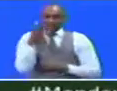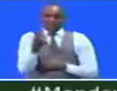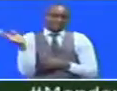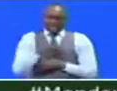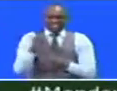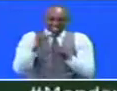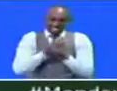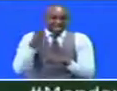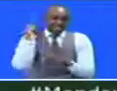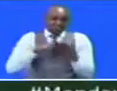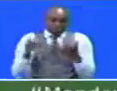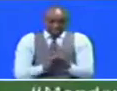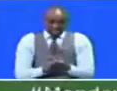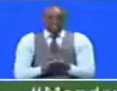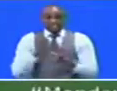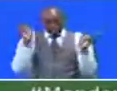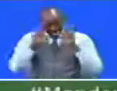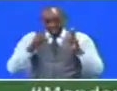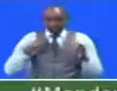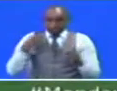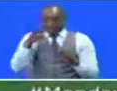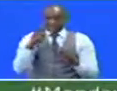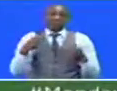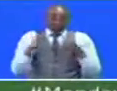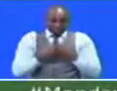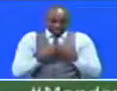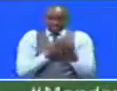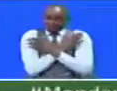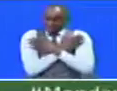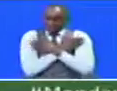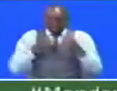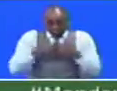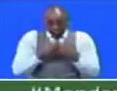training early last week in preparation for the match. The friendly match falls